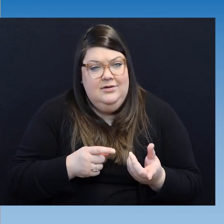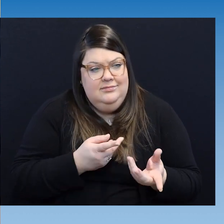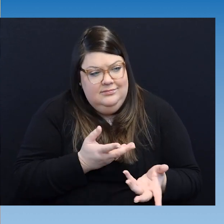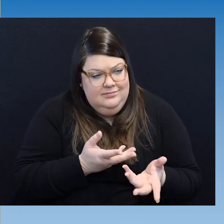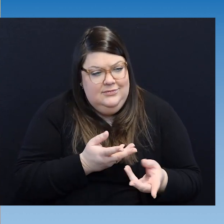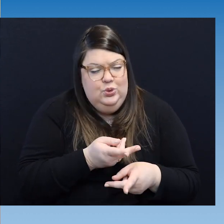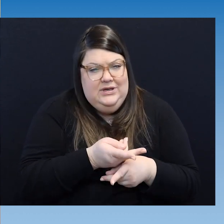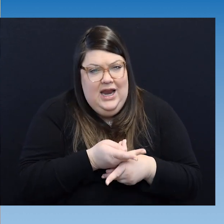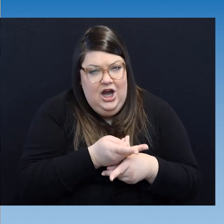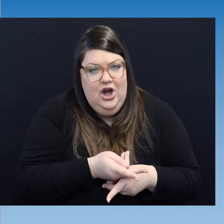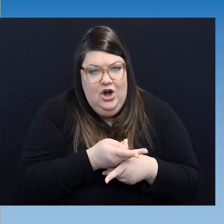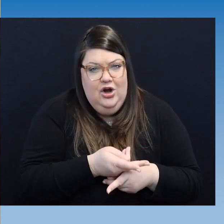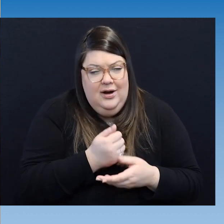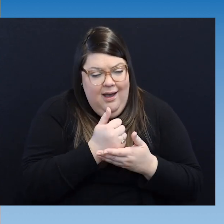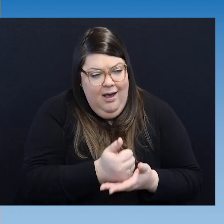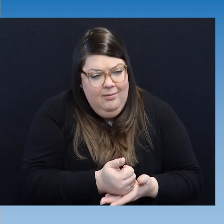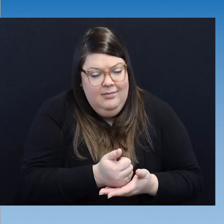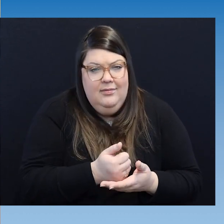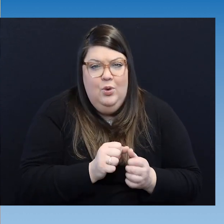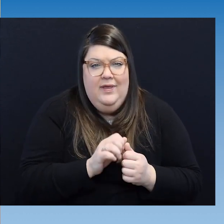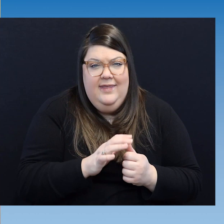them, to help them with their